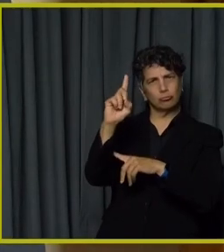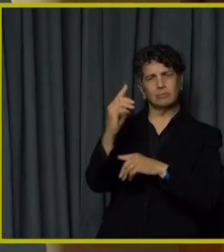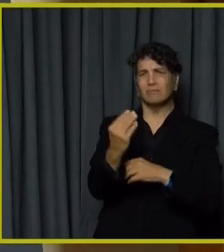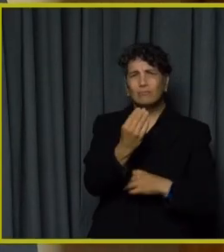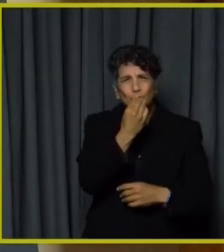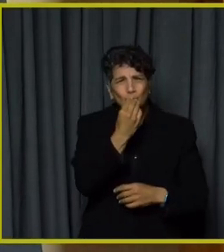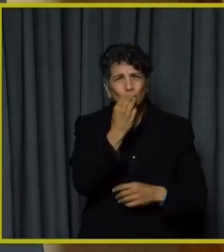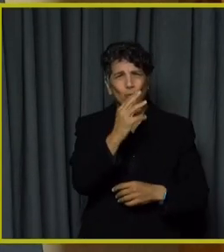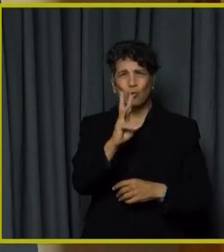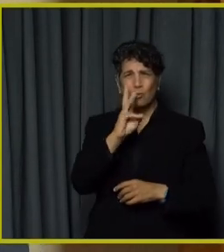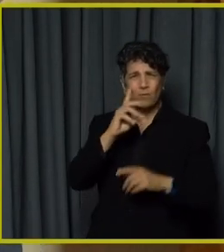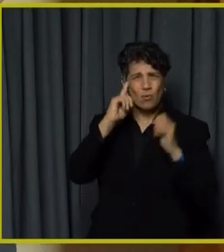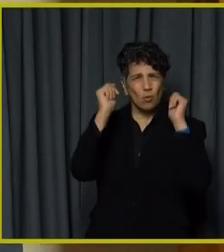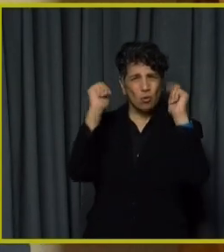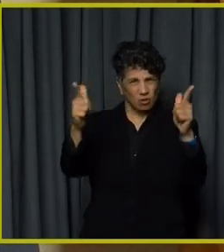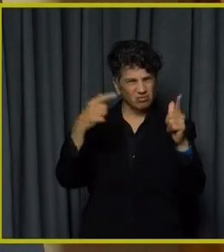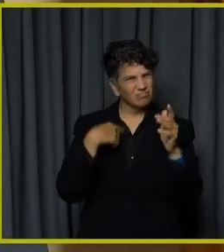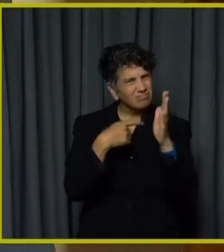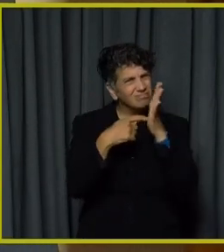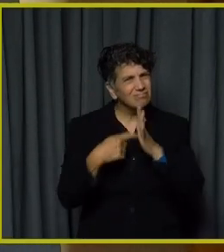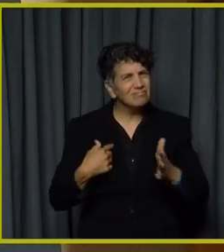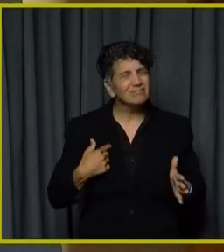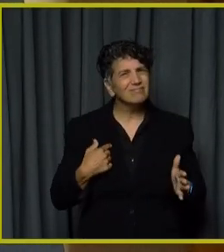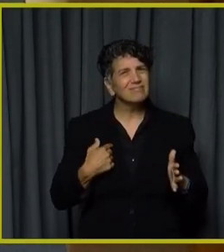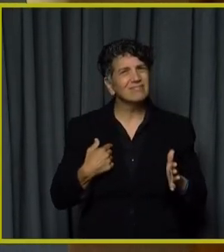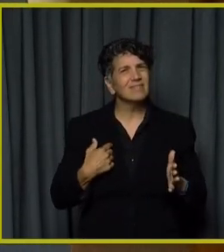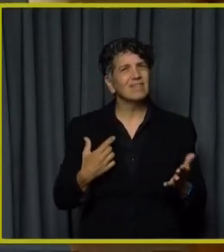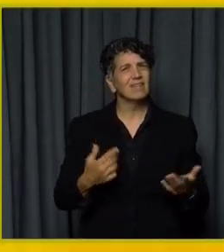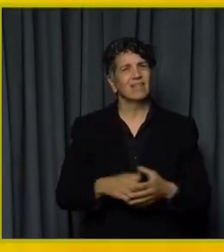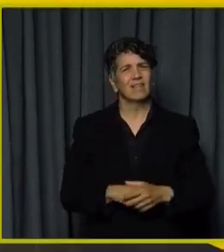more war. We demand healthcare.